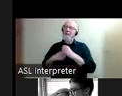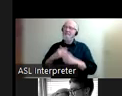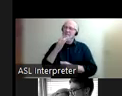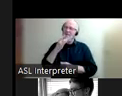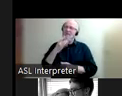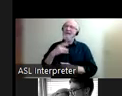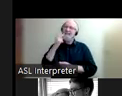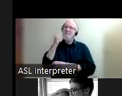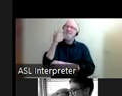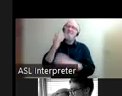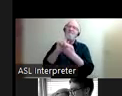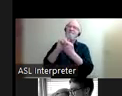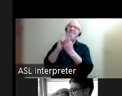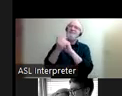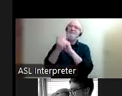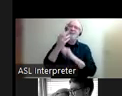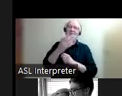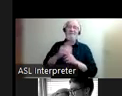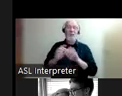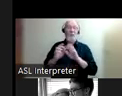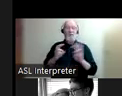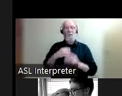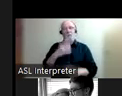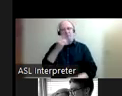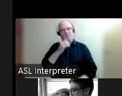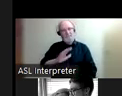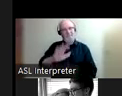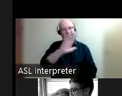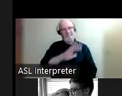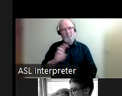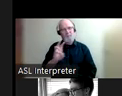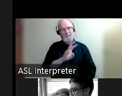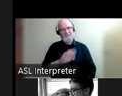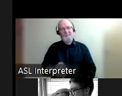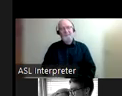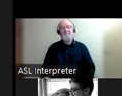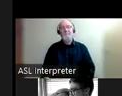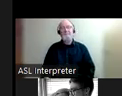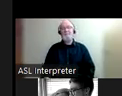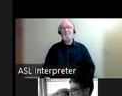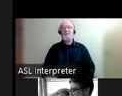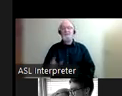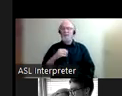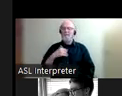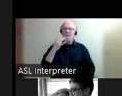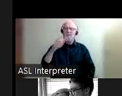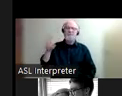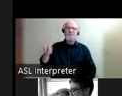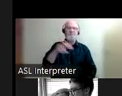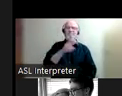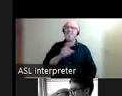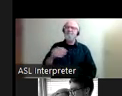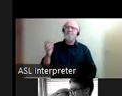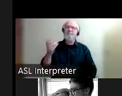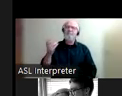fall colors and everything happening here on the West Coast of the province. So I've kind of been around the block, so to speak, a little bit,